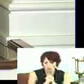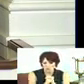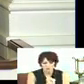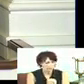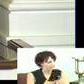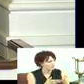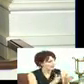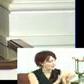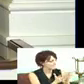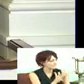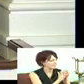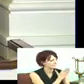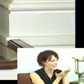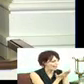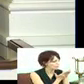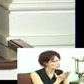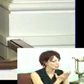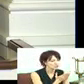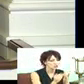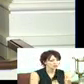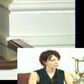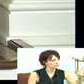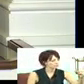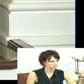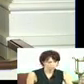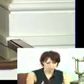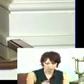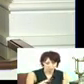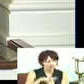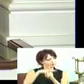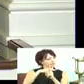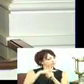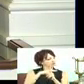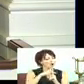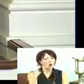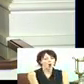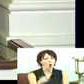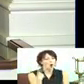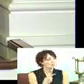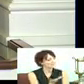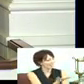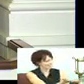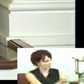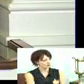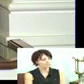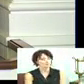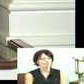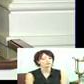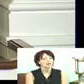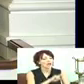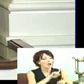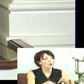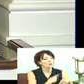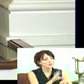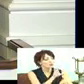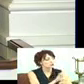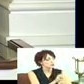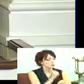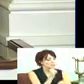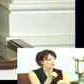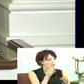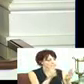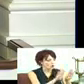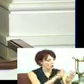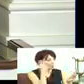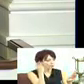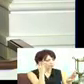Bible class. Sini was there and right in the middle of things. And when the church was not open, you could